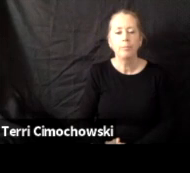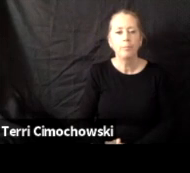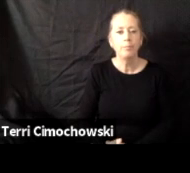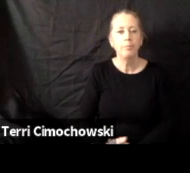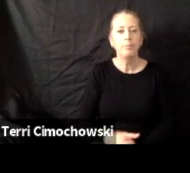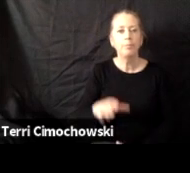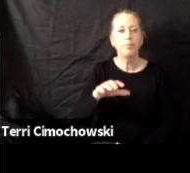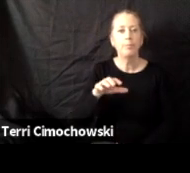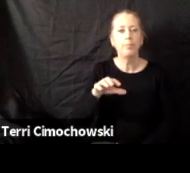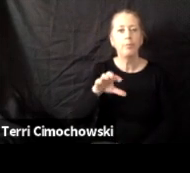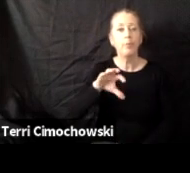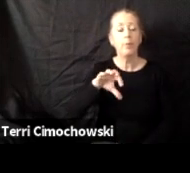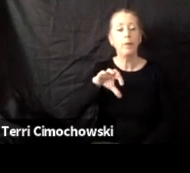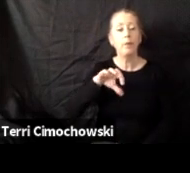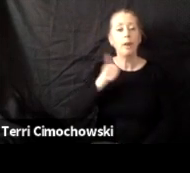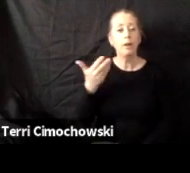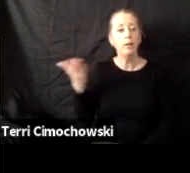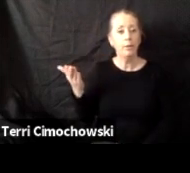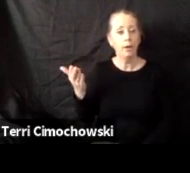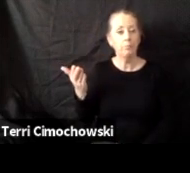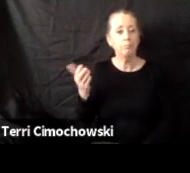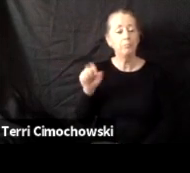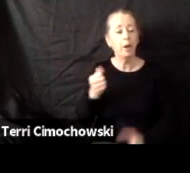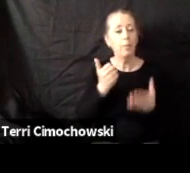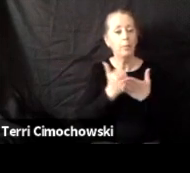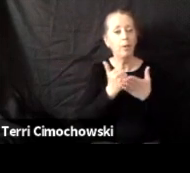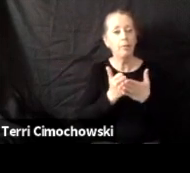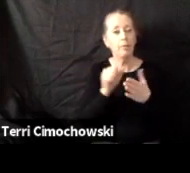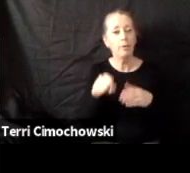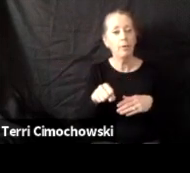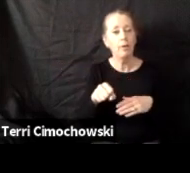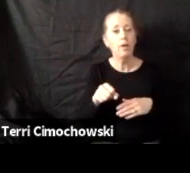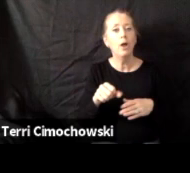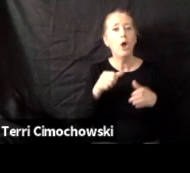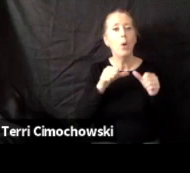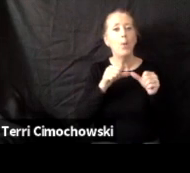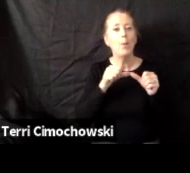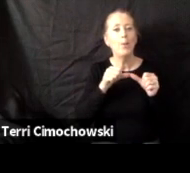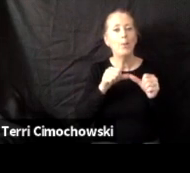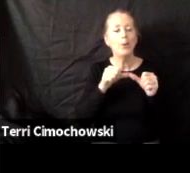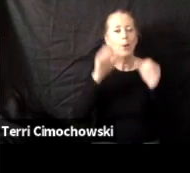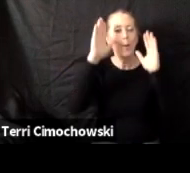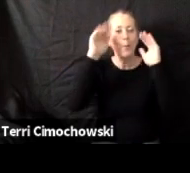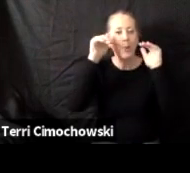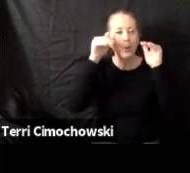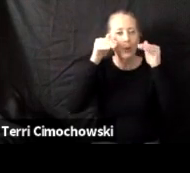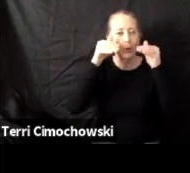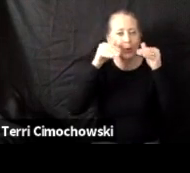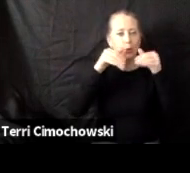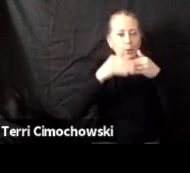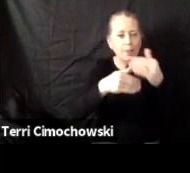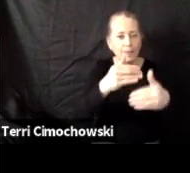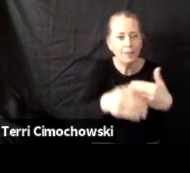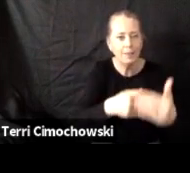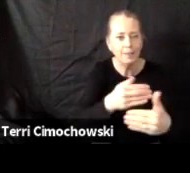Another quality that's really helpful in an online learning environment is persistence. And this is being focused and disciplined